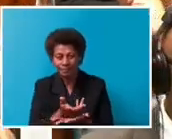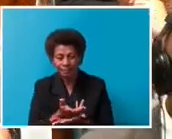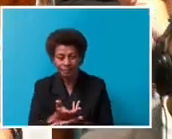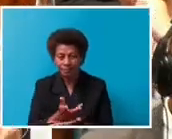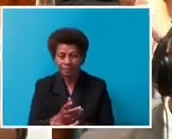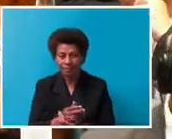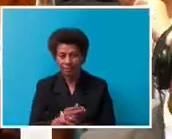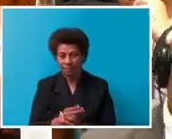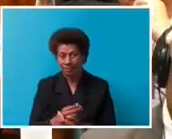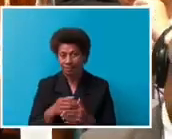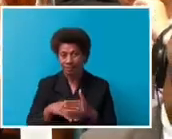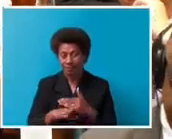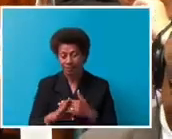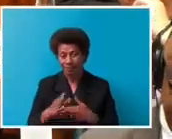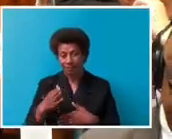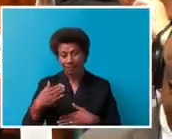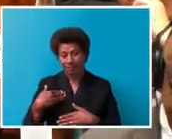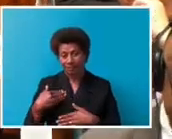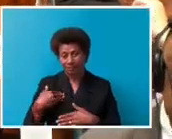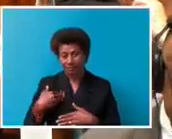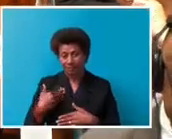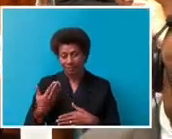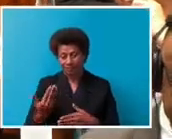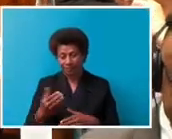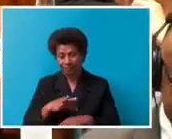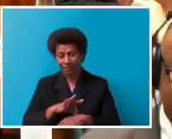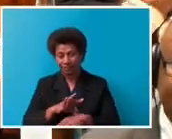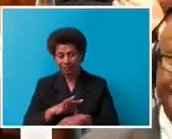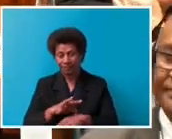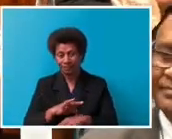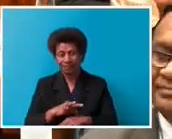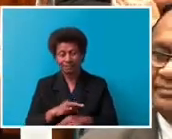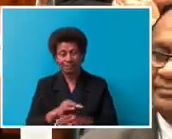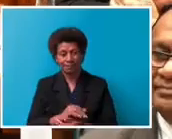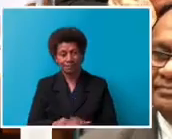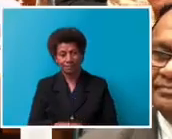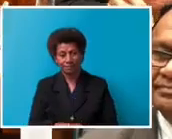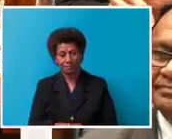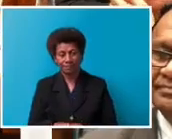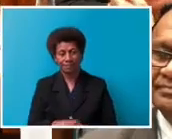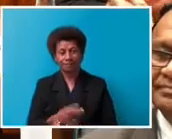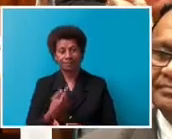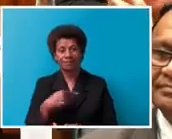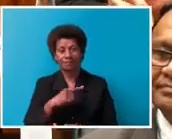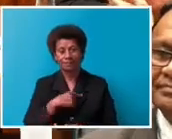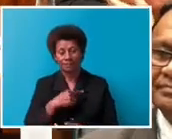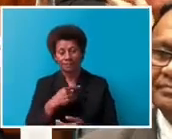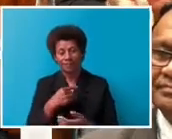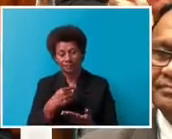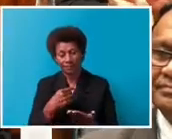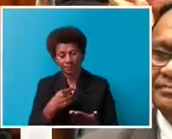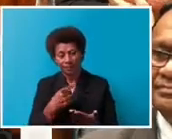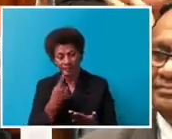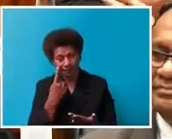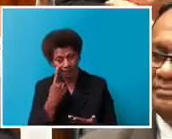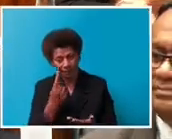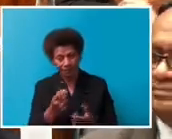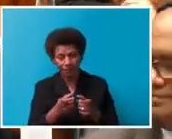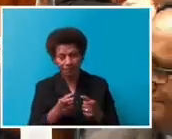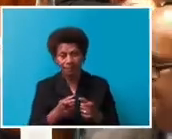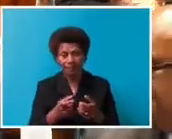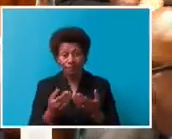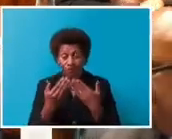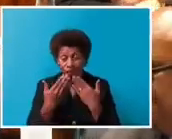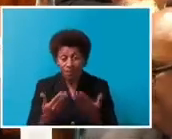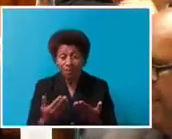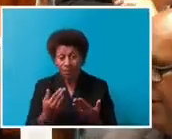health sector, Mr. Speaker said, let me just conclude by talking about health a little bit. And I want to thank the Honorable Minister